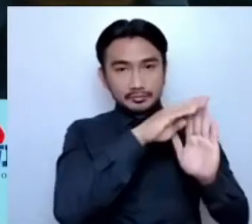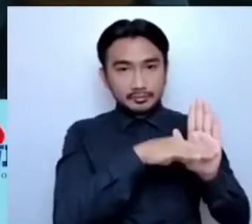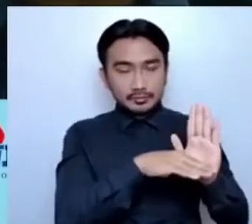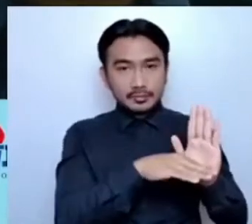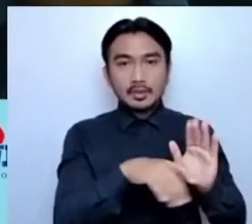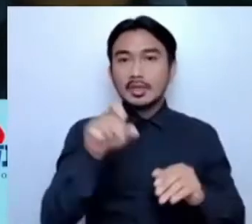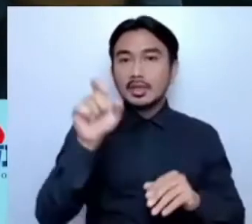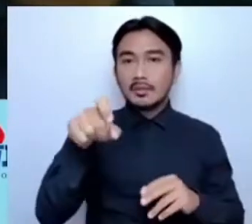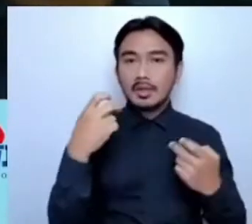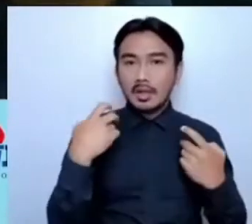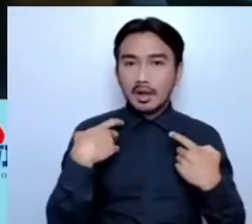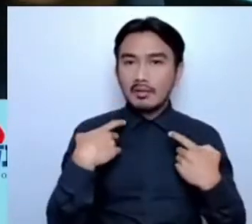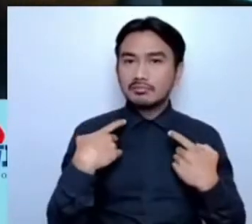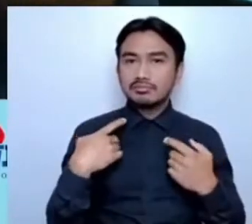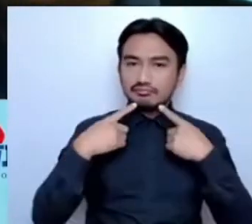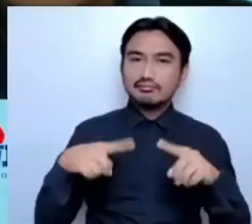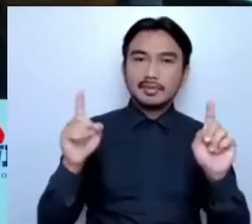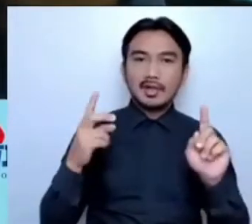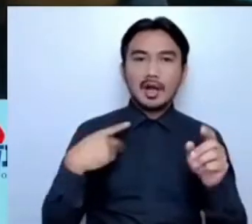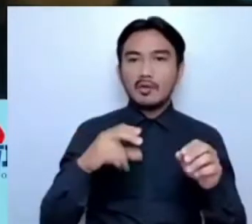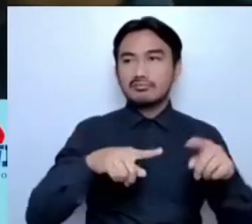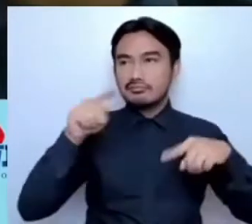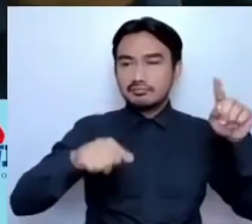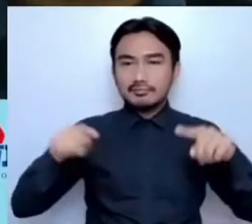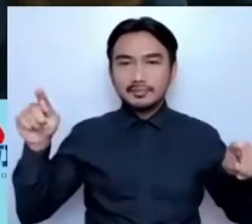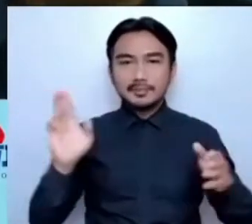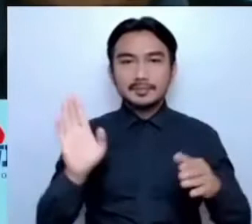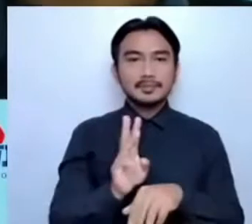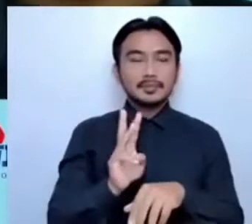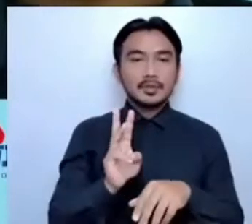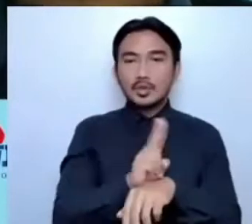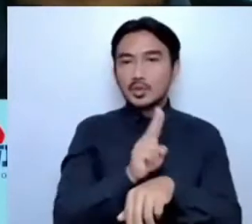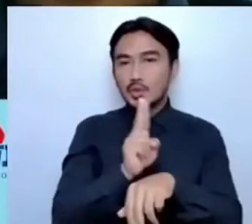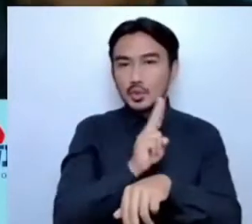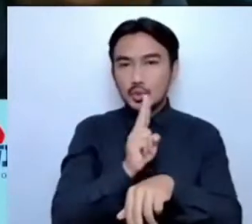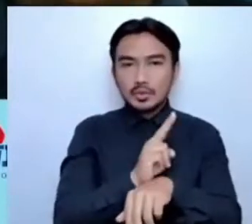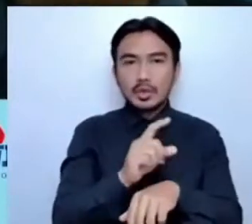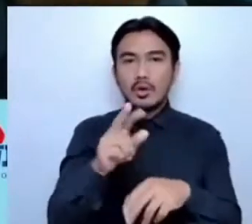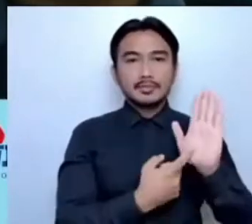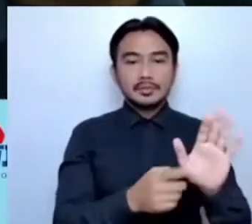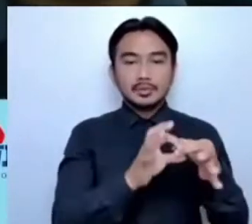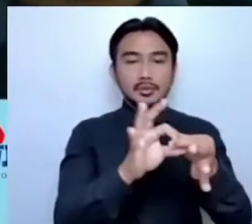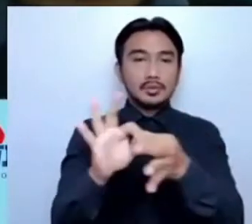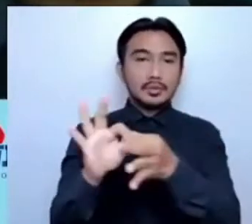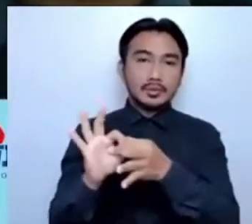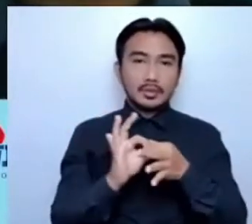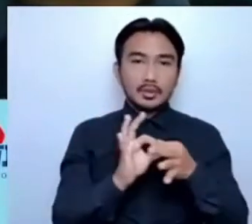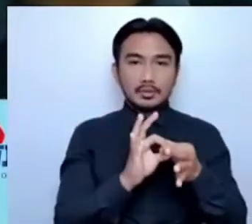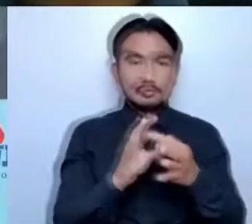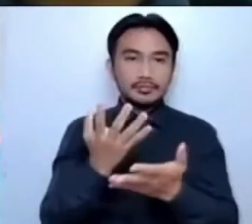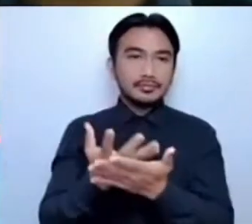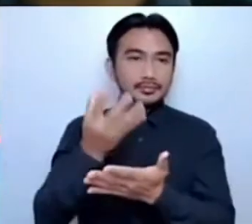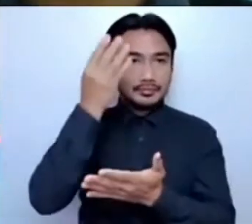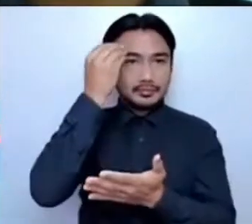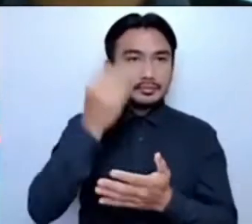effective and varying, and featuring all elements of collaborative learning. What are